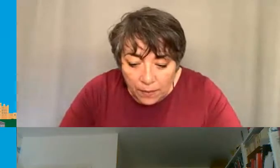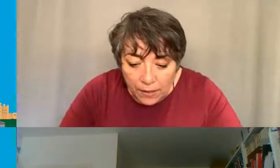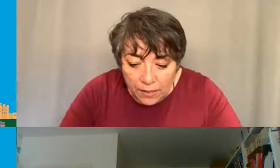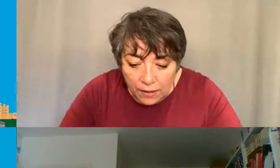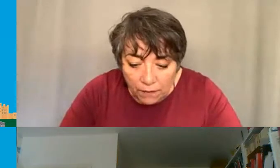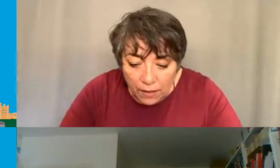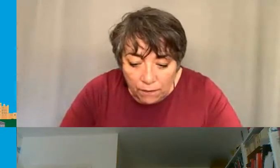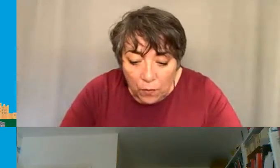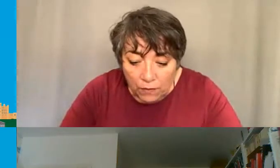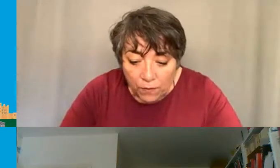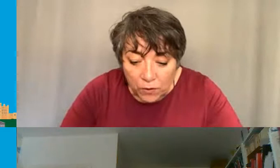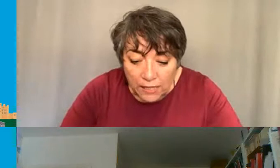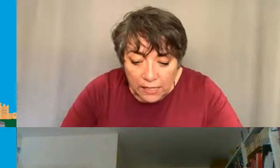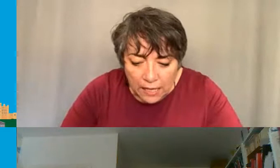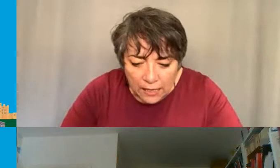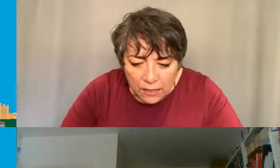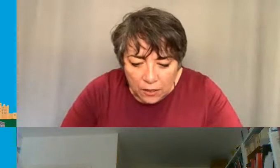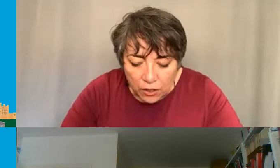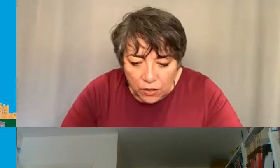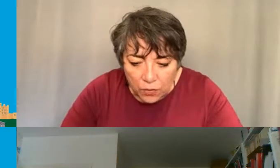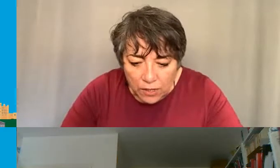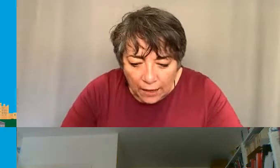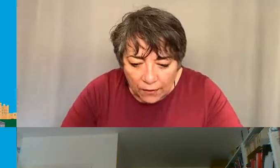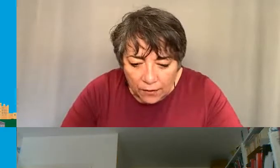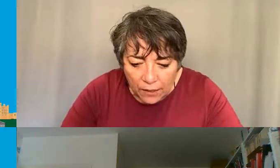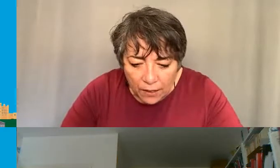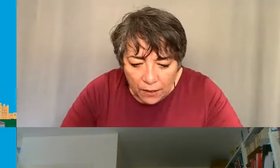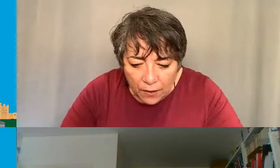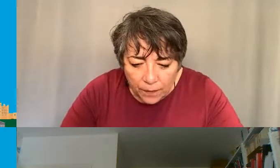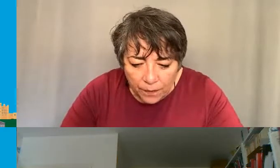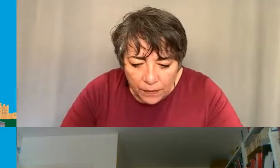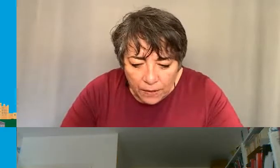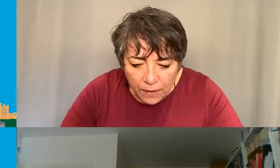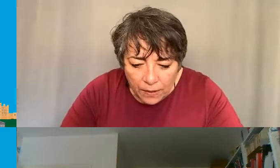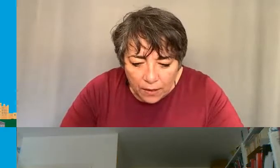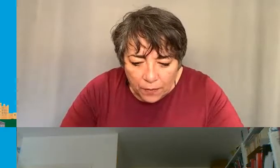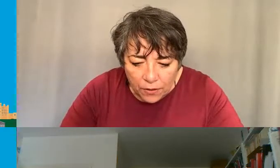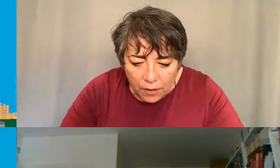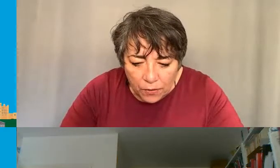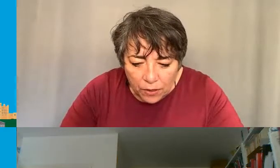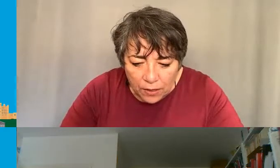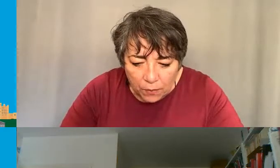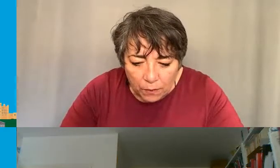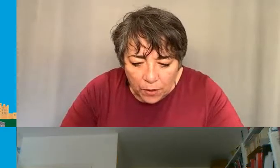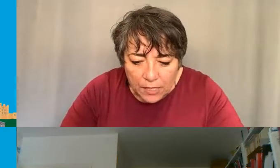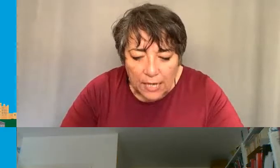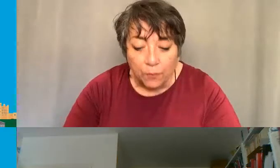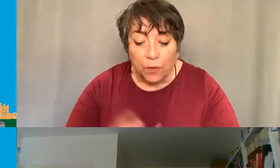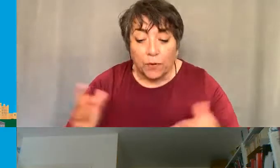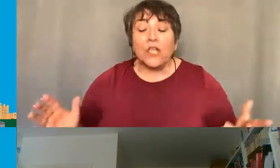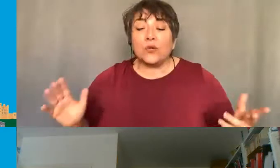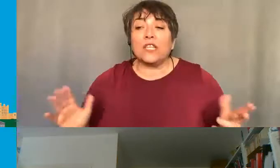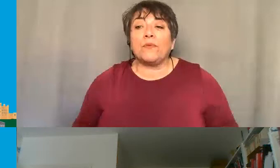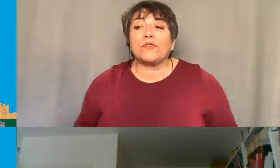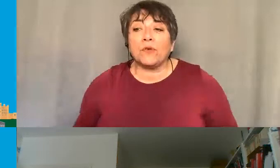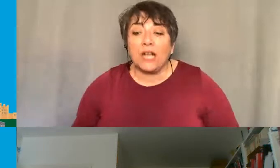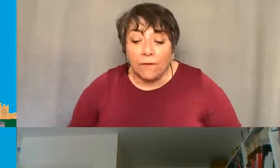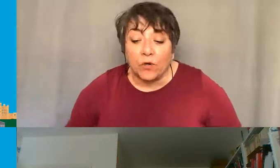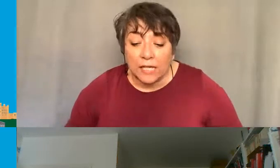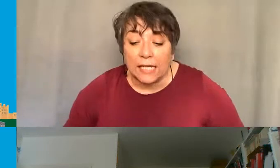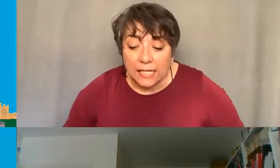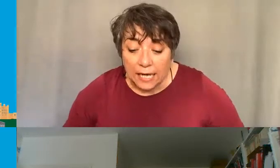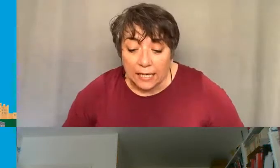And there's one person in 14 days who could sort it out. Their prescription, one person had a problem sorting